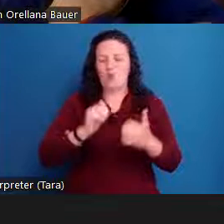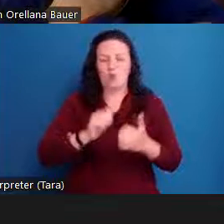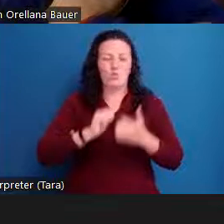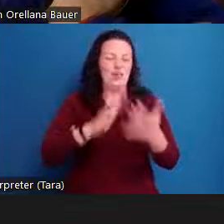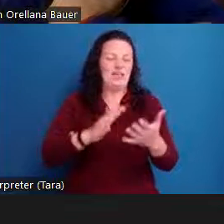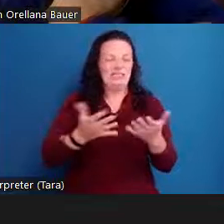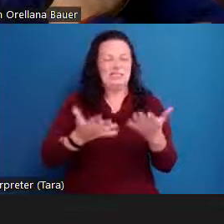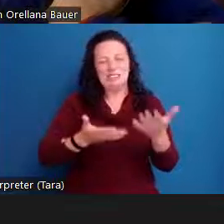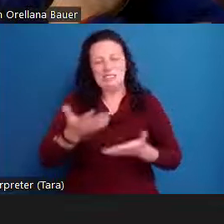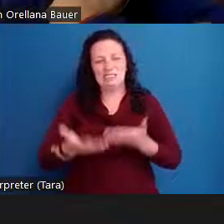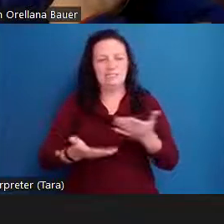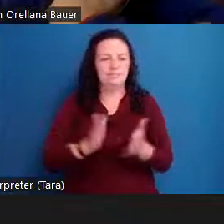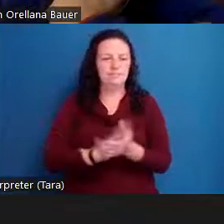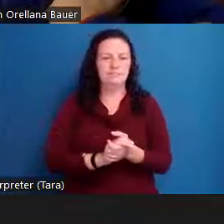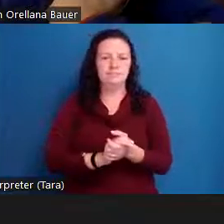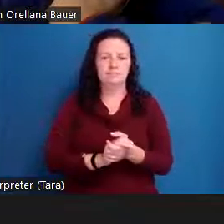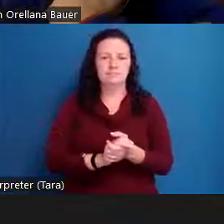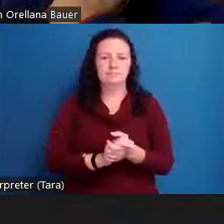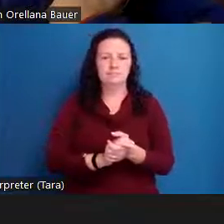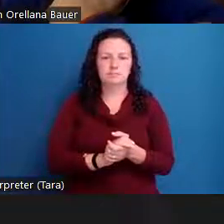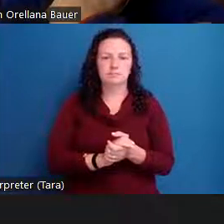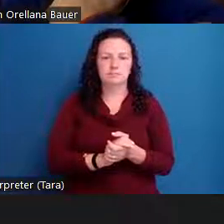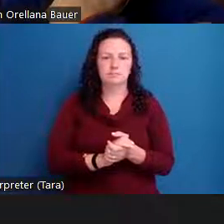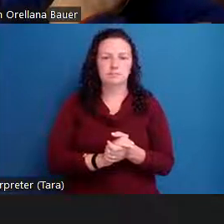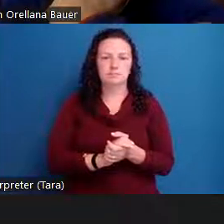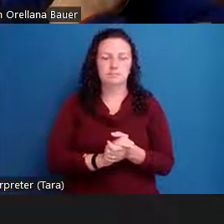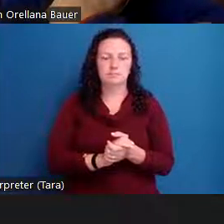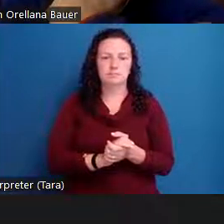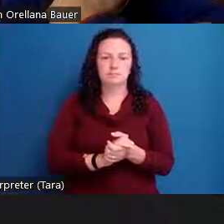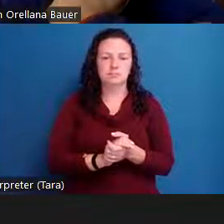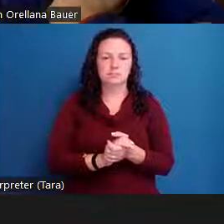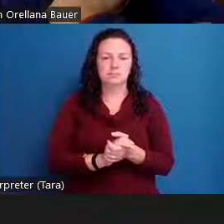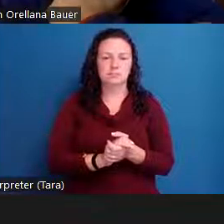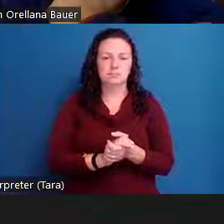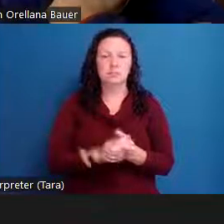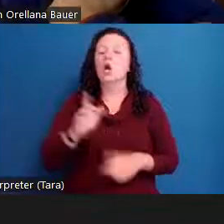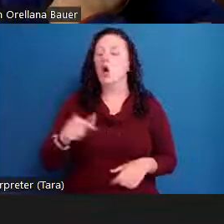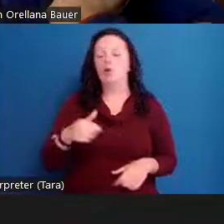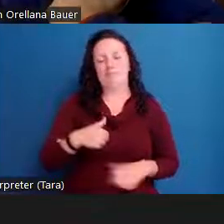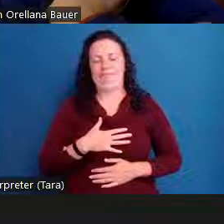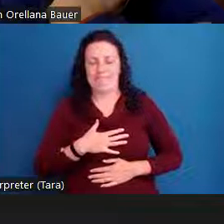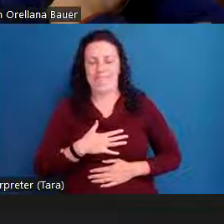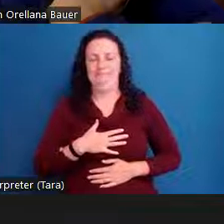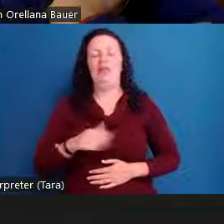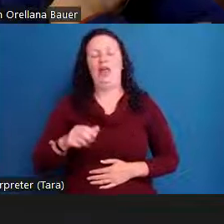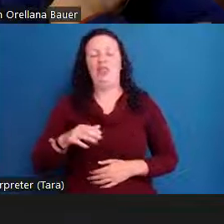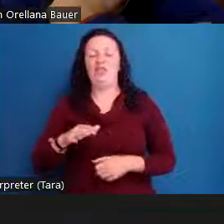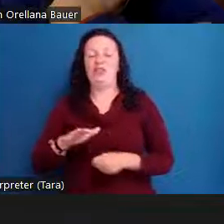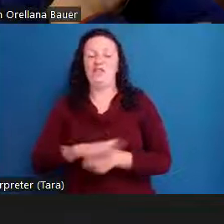I like this. Oh, sorry, I stand corrected. Actually, the full commission did create subcommittees for the organizational